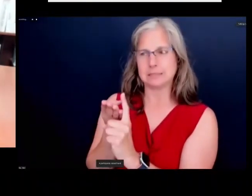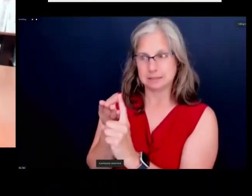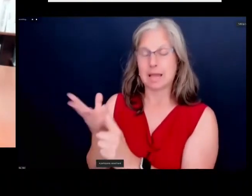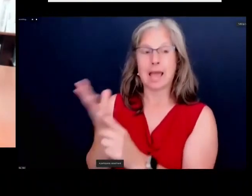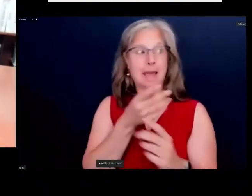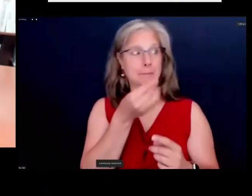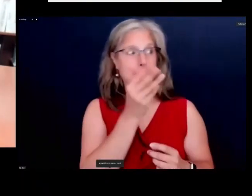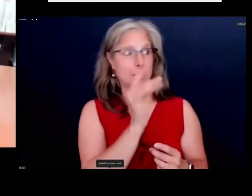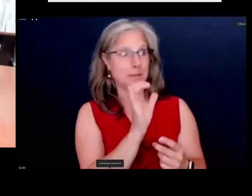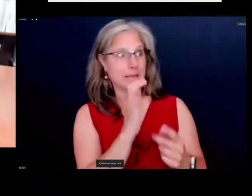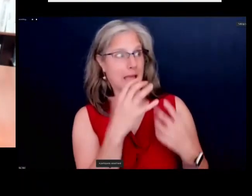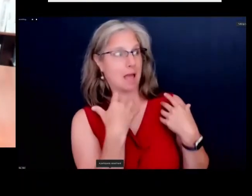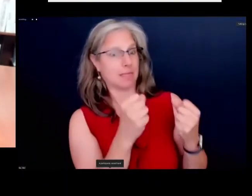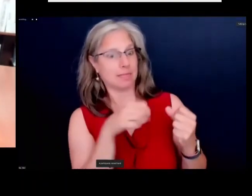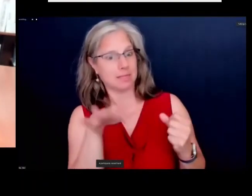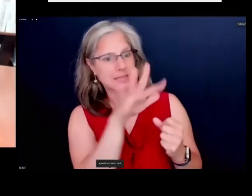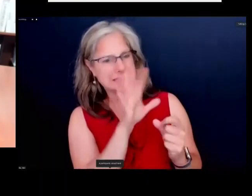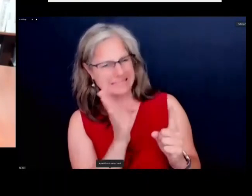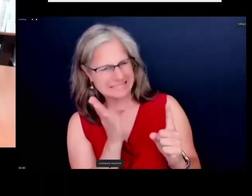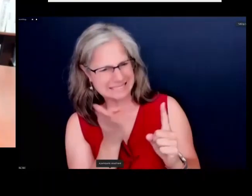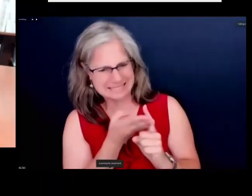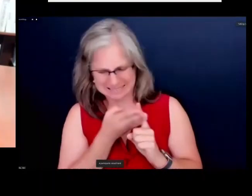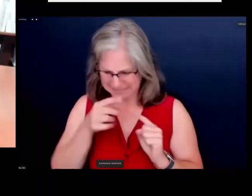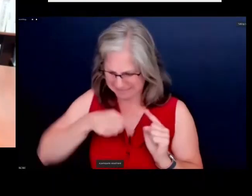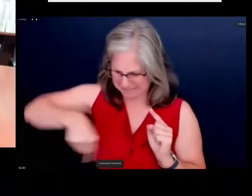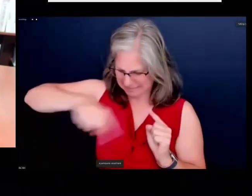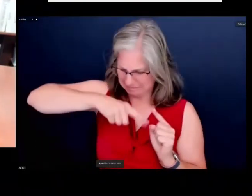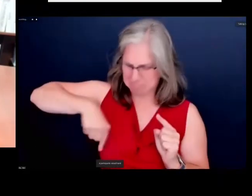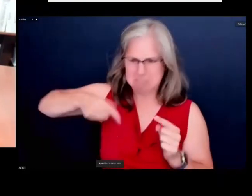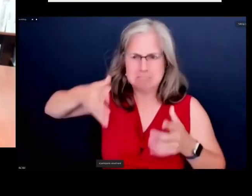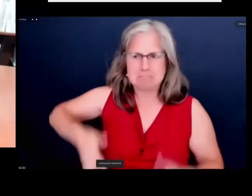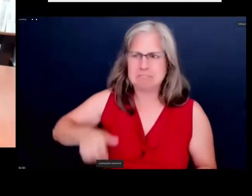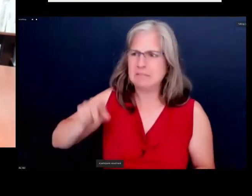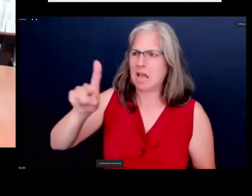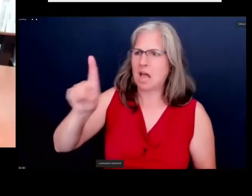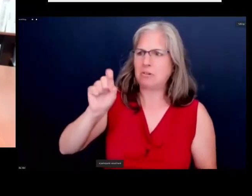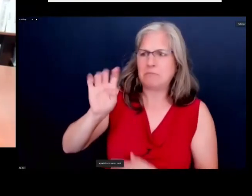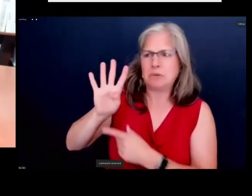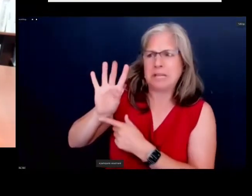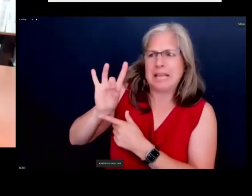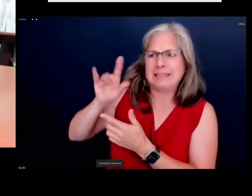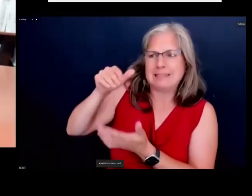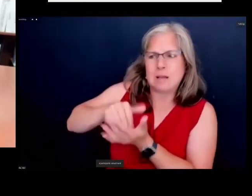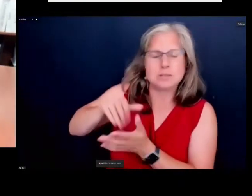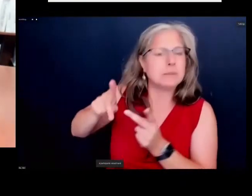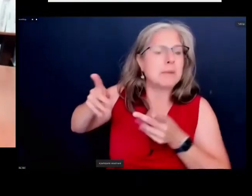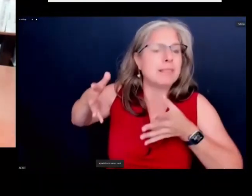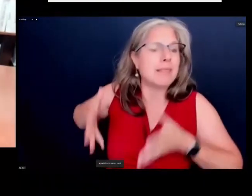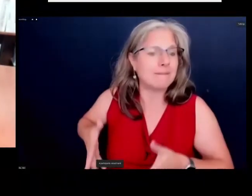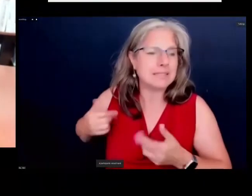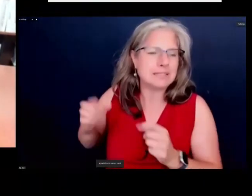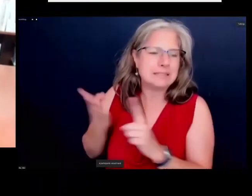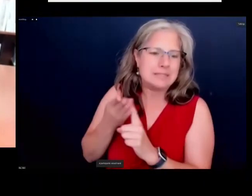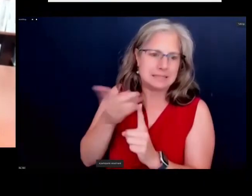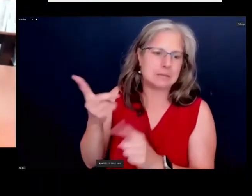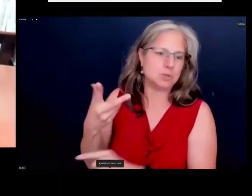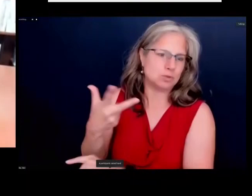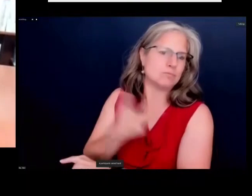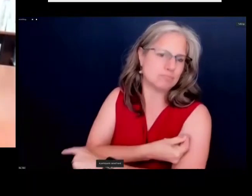joining hands with public health to get the remaining 148,000 people vaccinated.